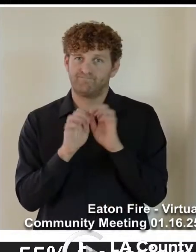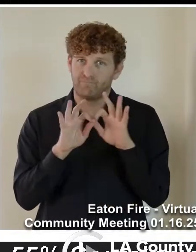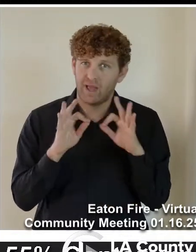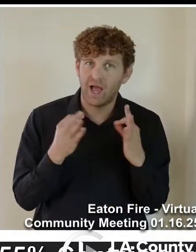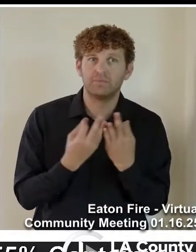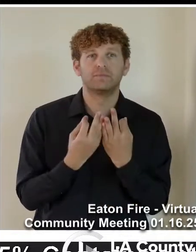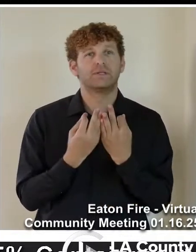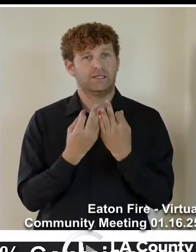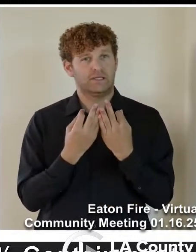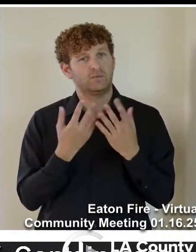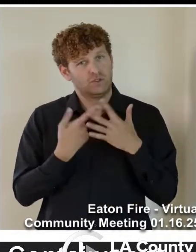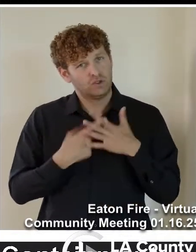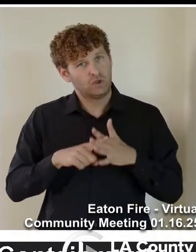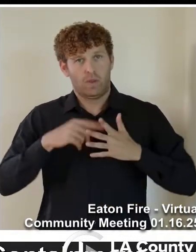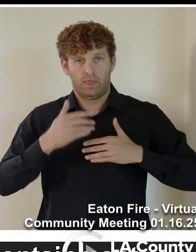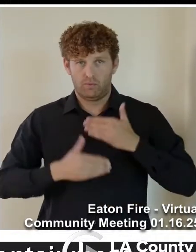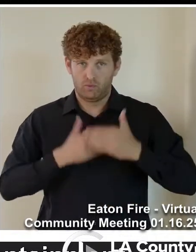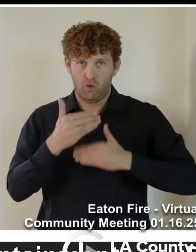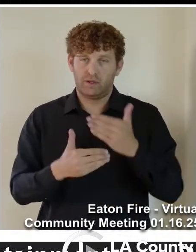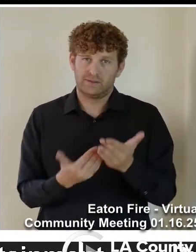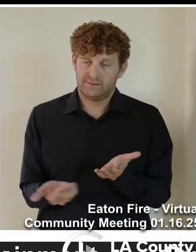rebuilding. Thank you.